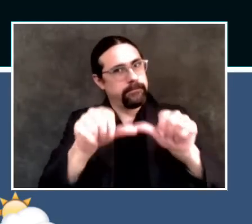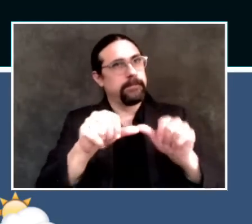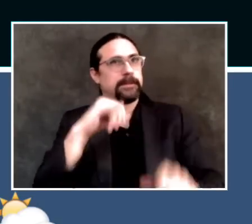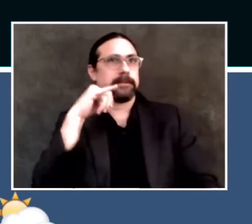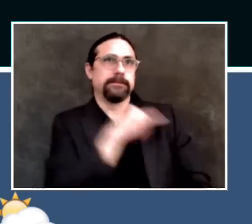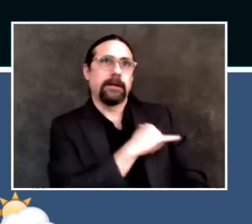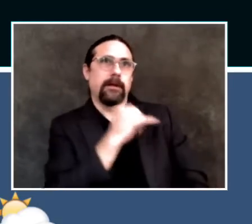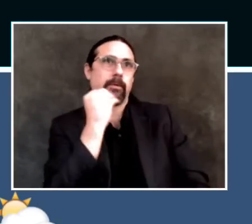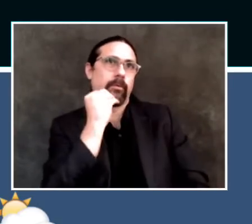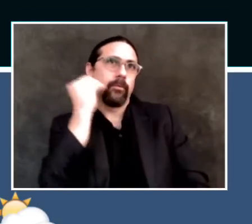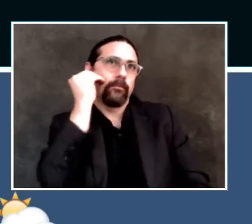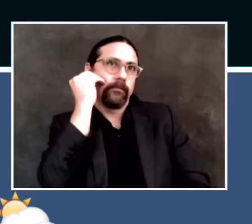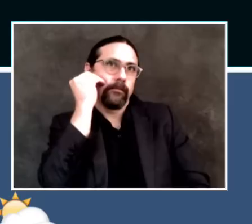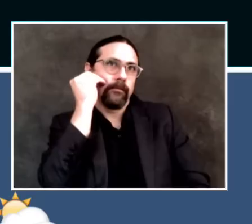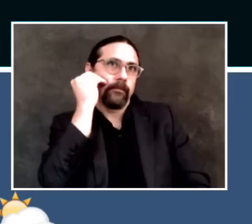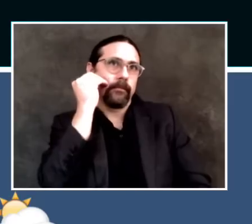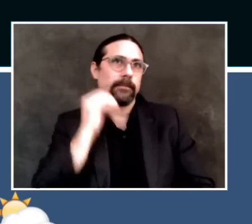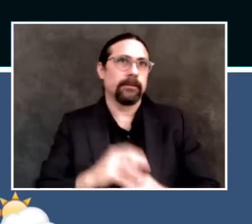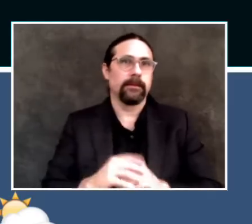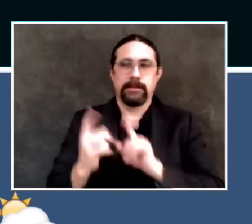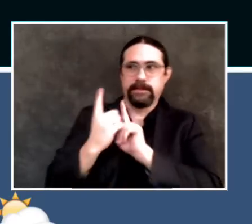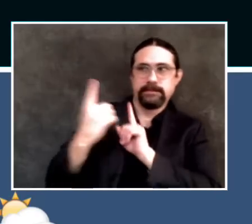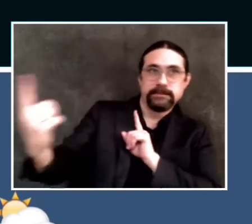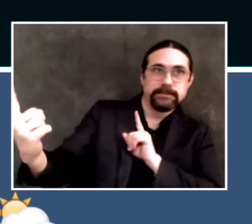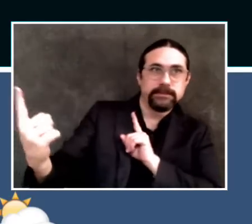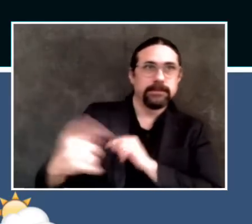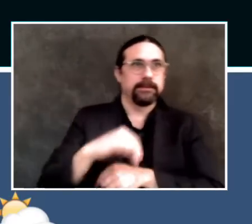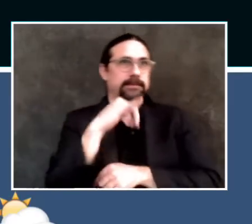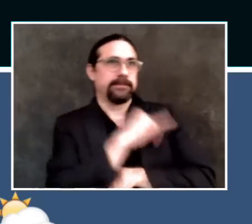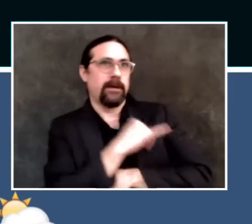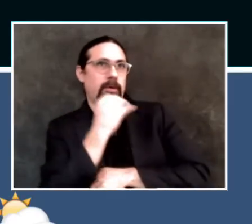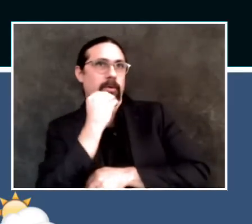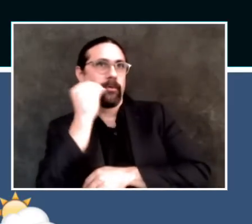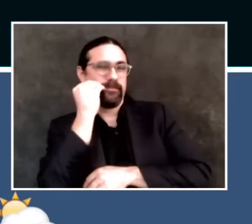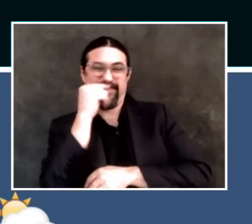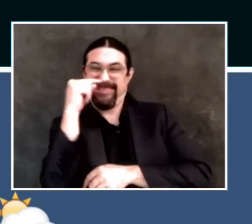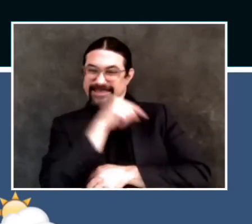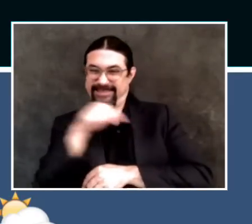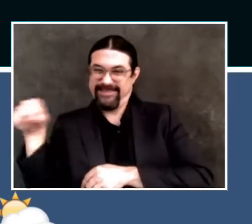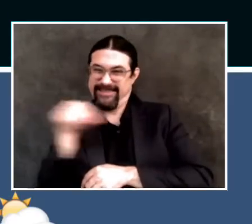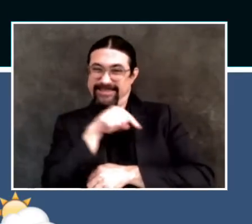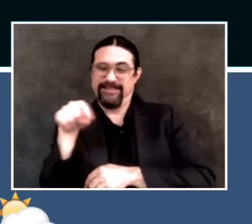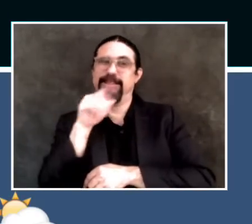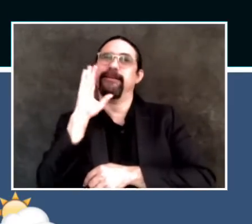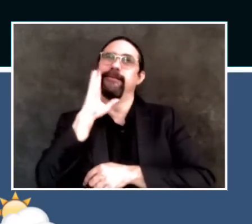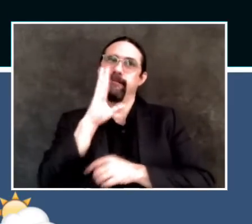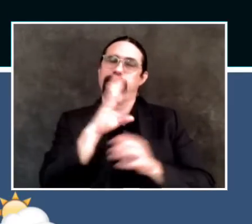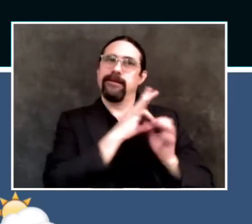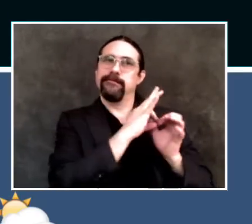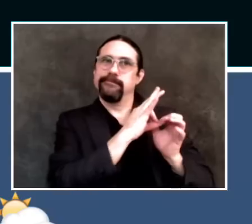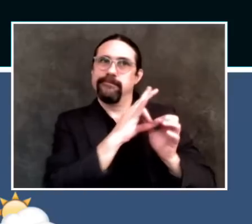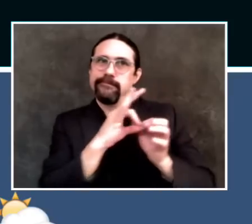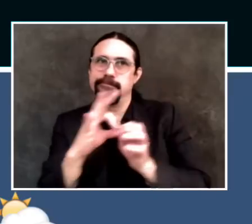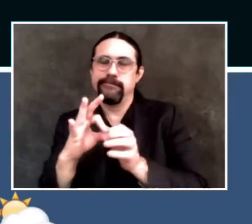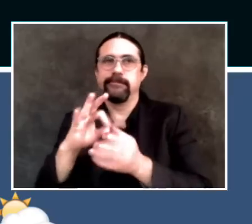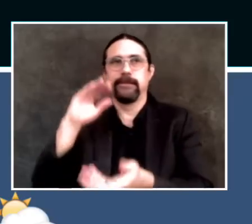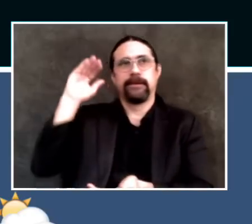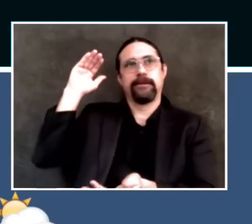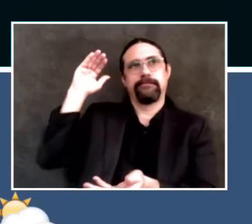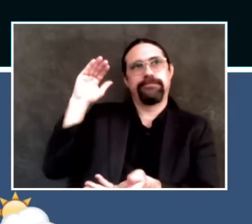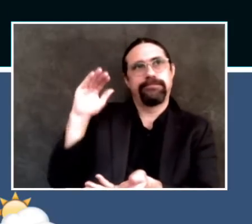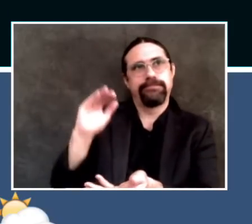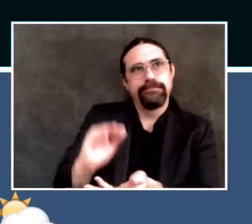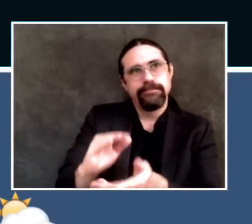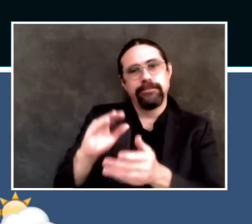good, positive way. We all keep doing what we're doing. We actually can work our way to that next phase where things get